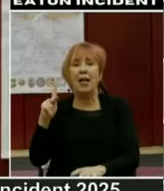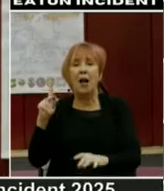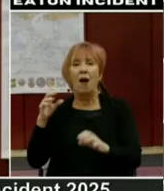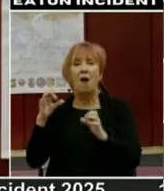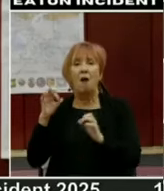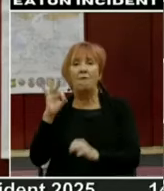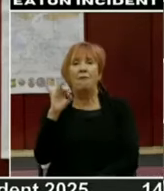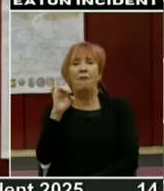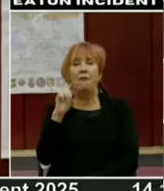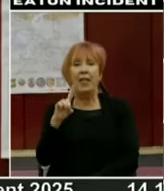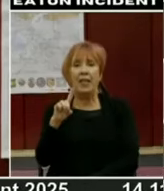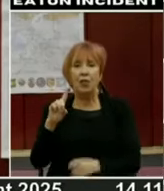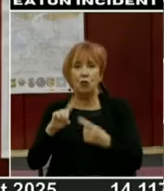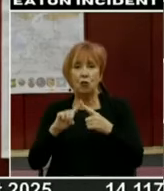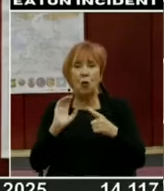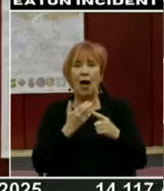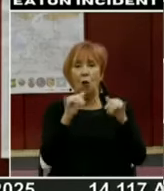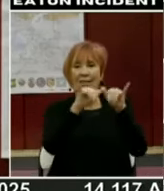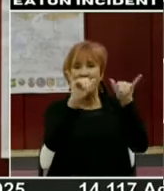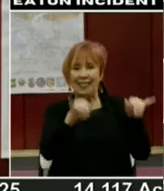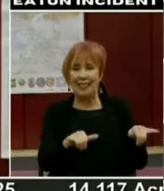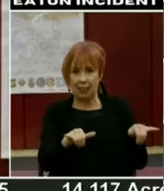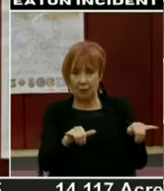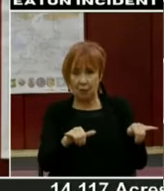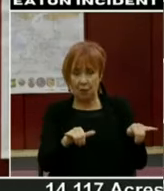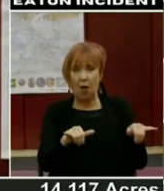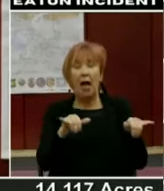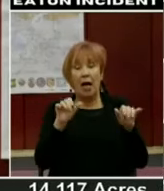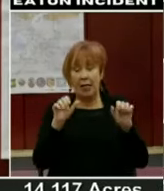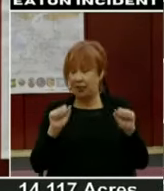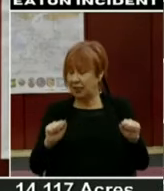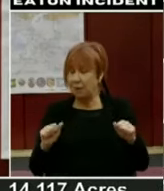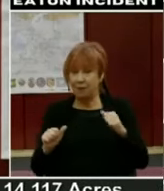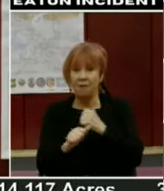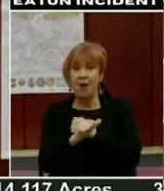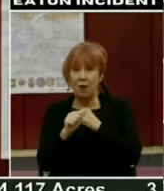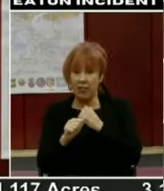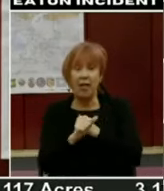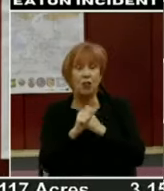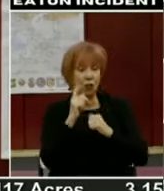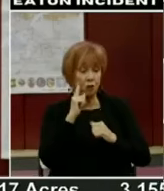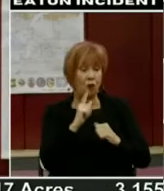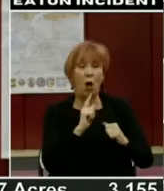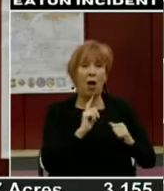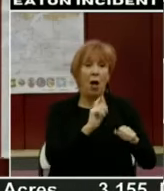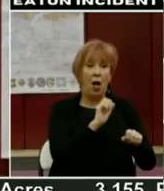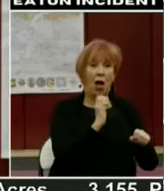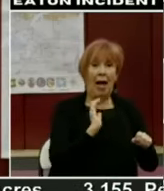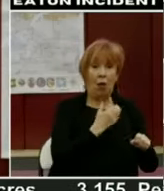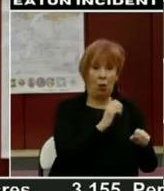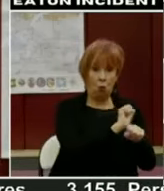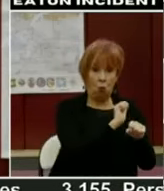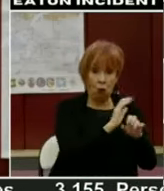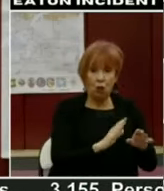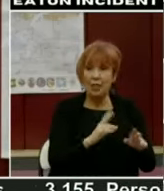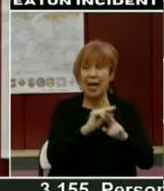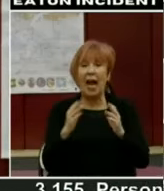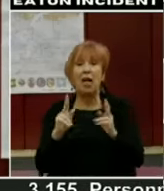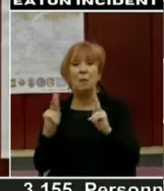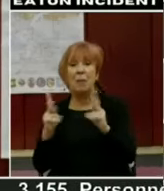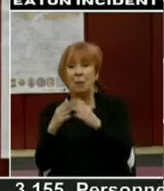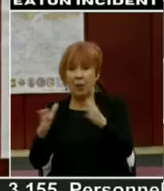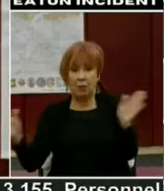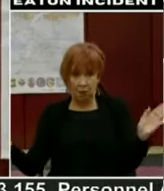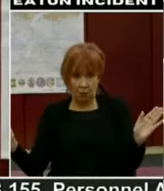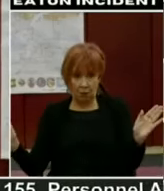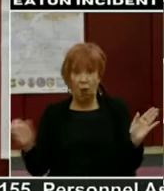This can pose potentially fatal risk, both for our personnel but also for the public. So please, when hooking up a generator,